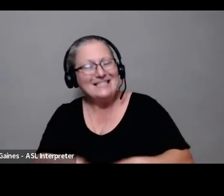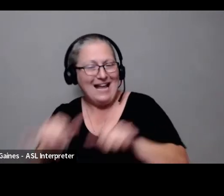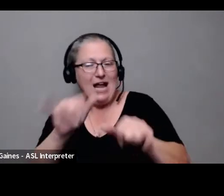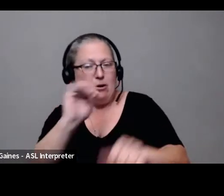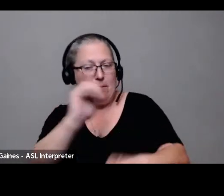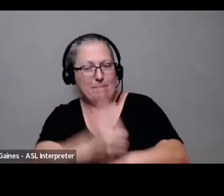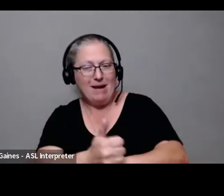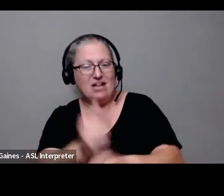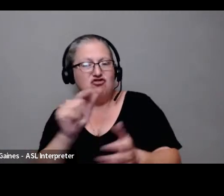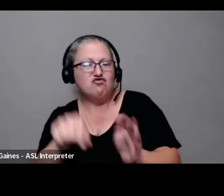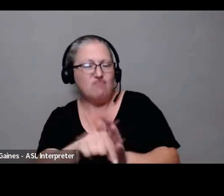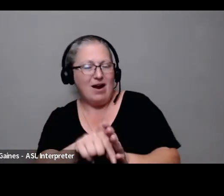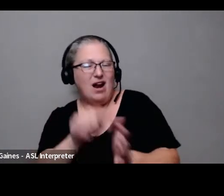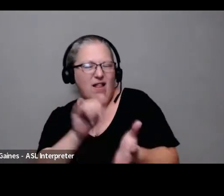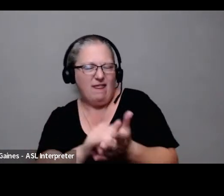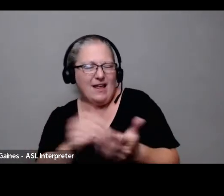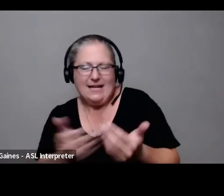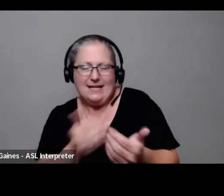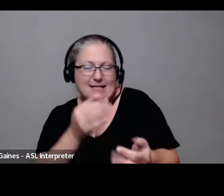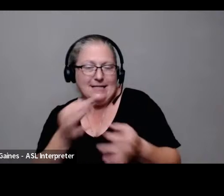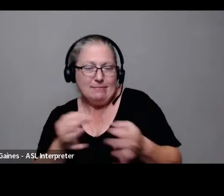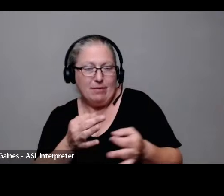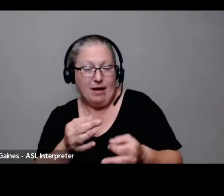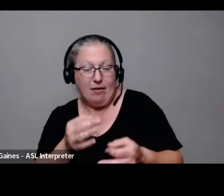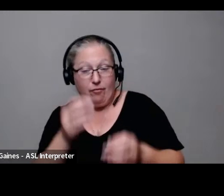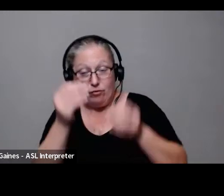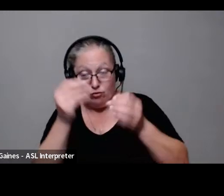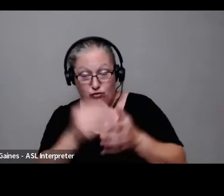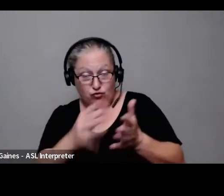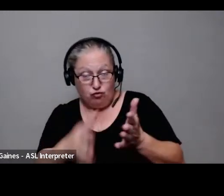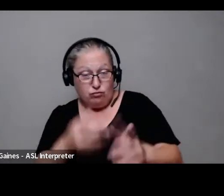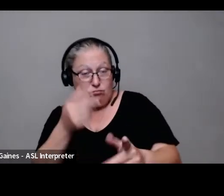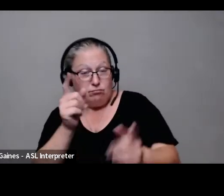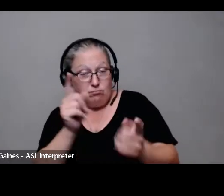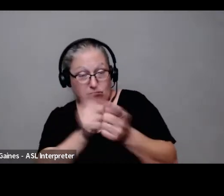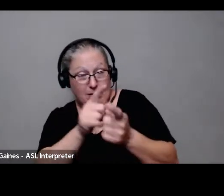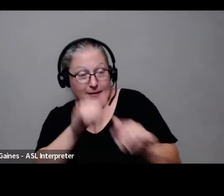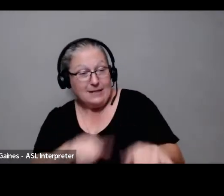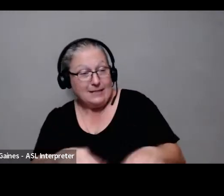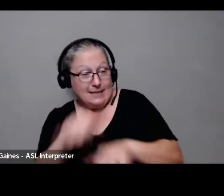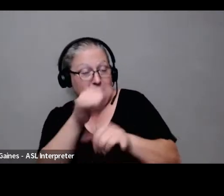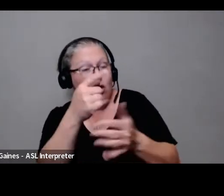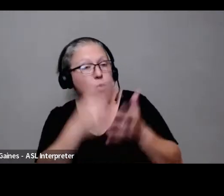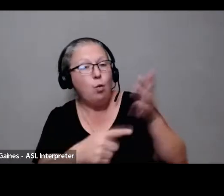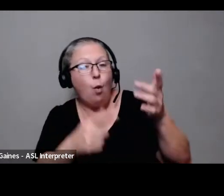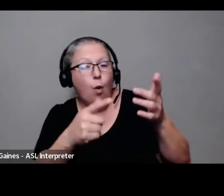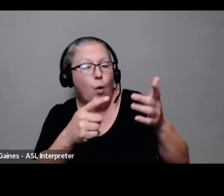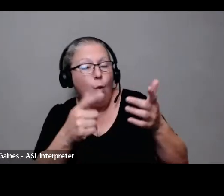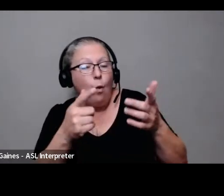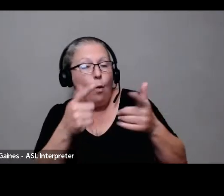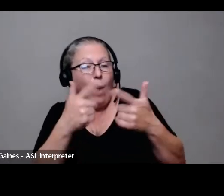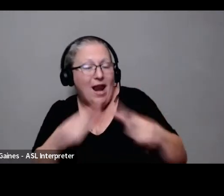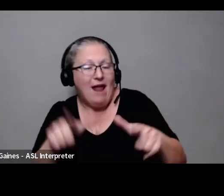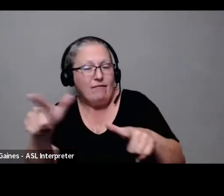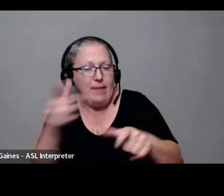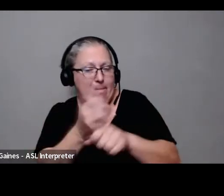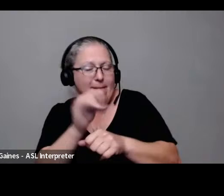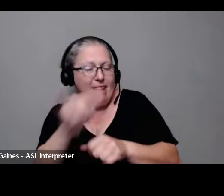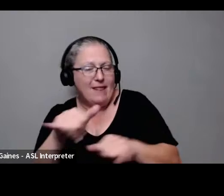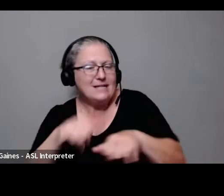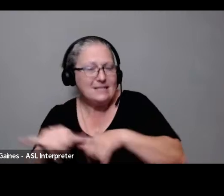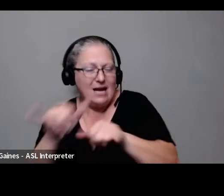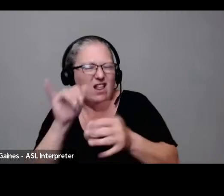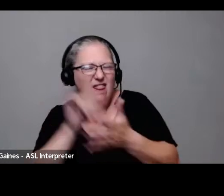is one of the easiest ways to explain it. Like, did a student attain a standard, and at what level did they get of depth? Did they attain that standard? So that's